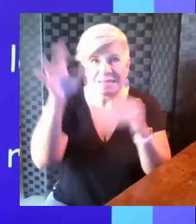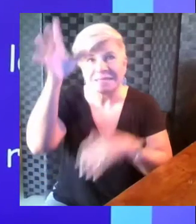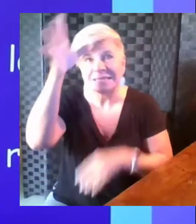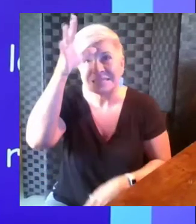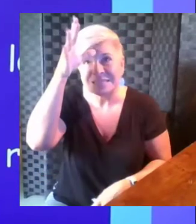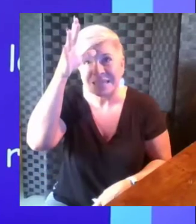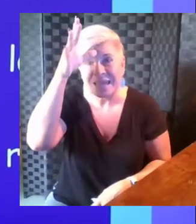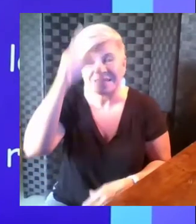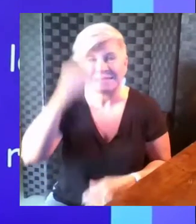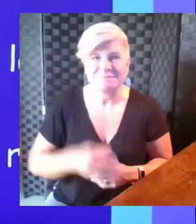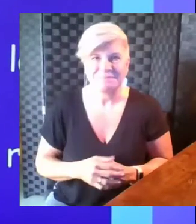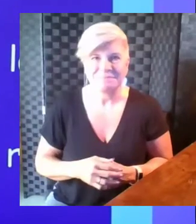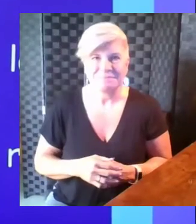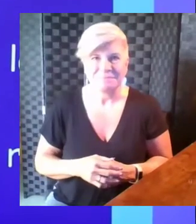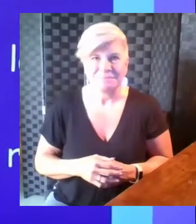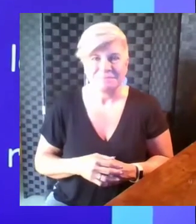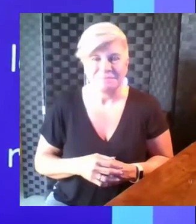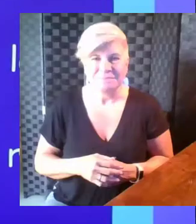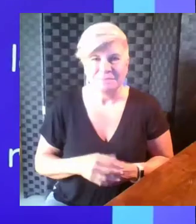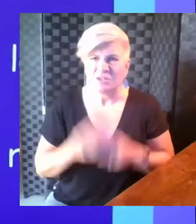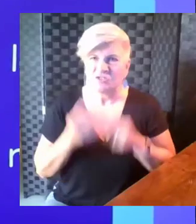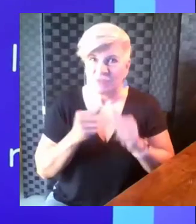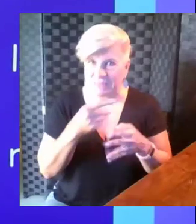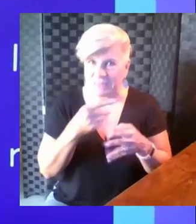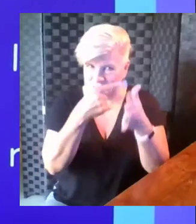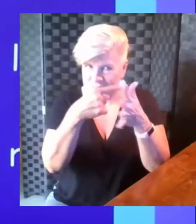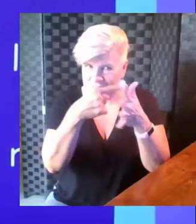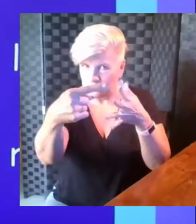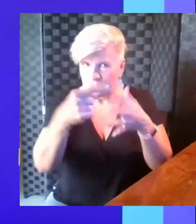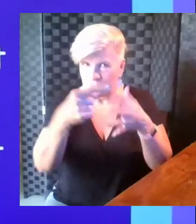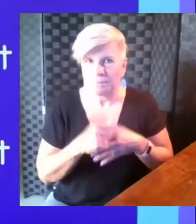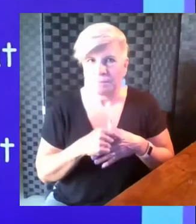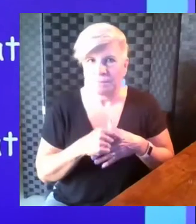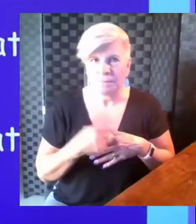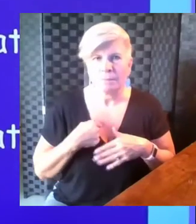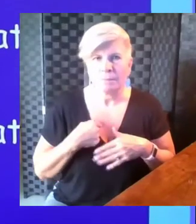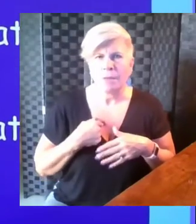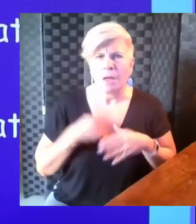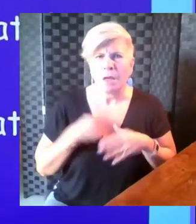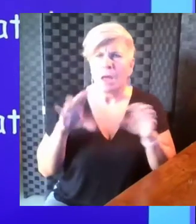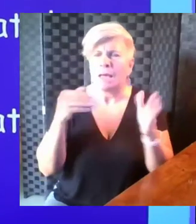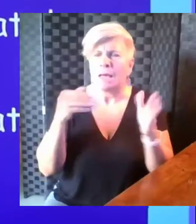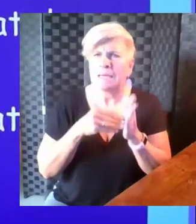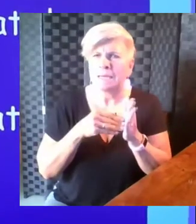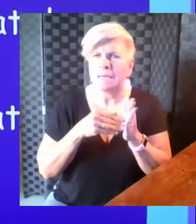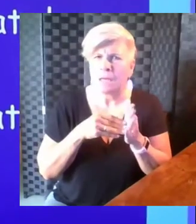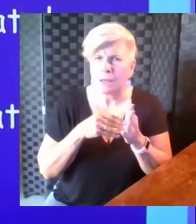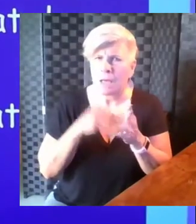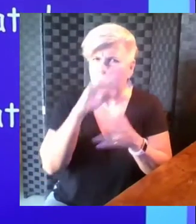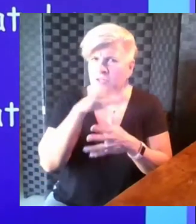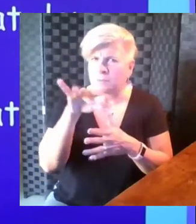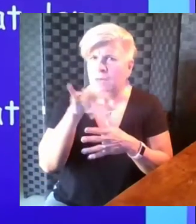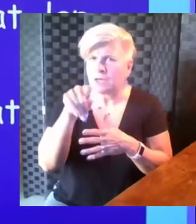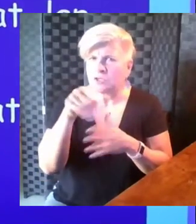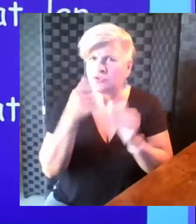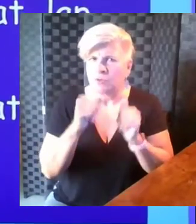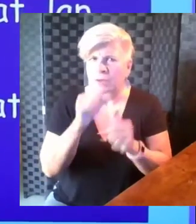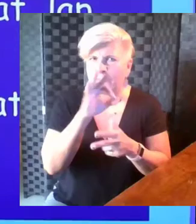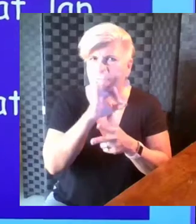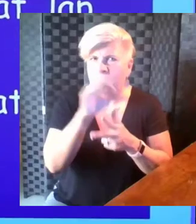Da-a-da, dad. Let's try this row. I'll do it that way again. I'm going to say it a little bit slower and you try it.